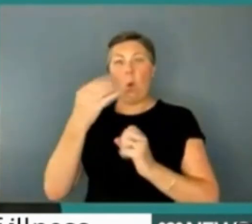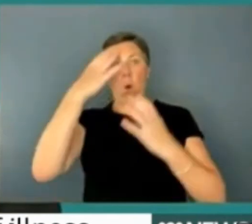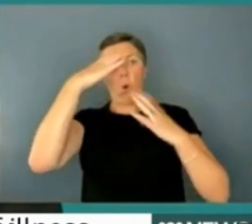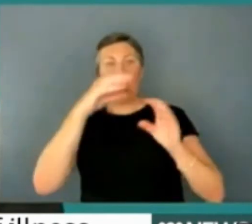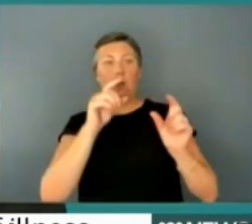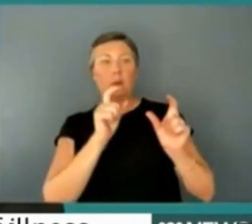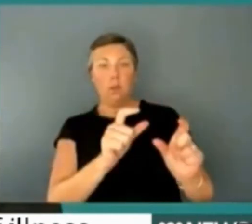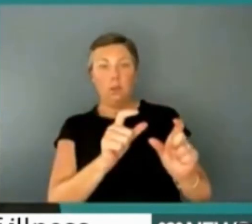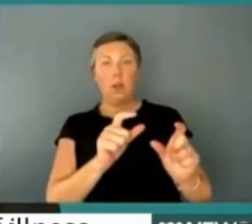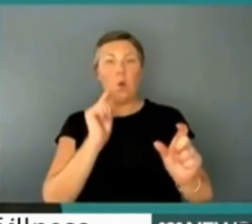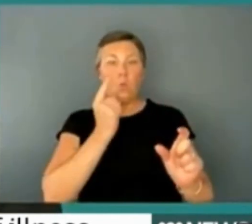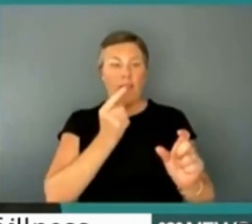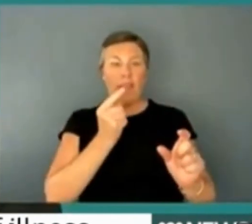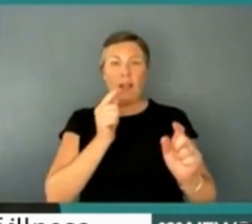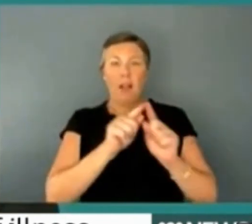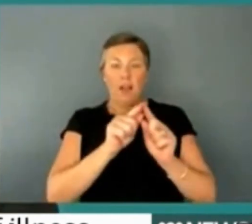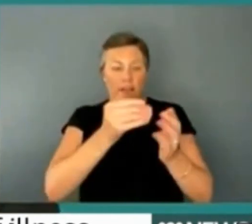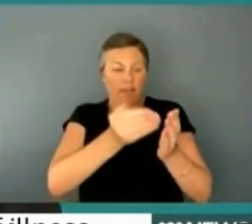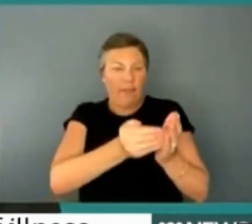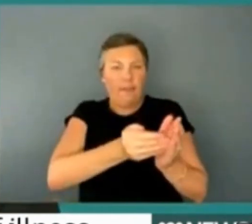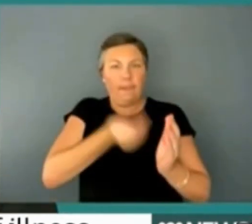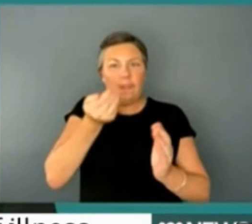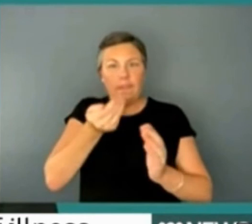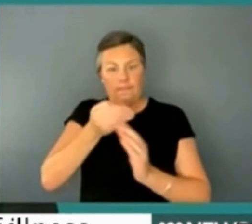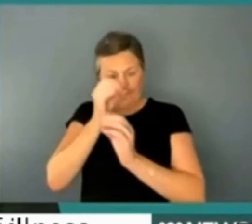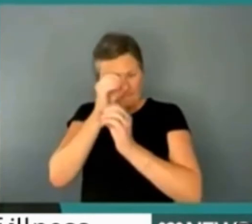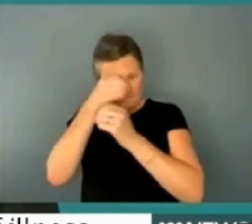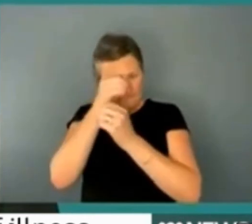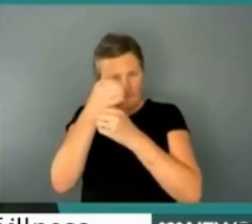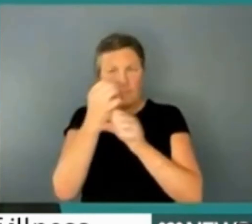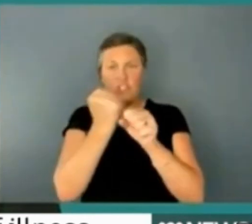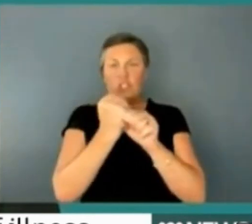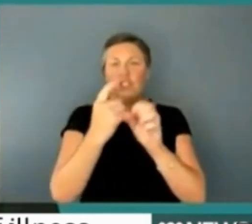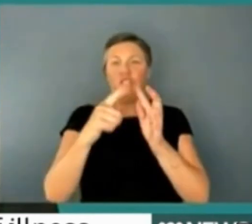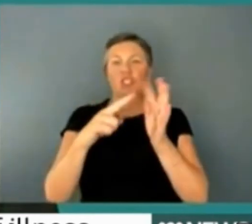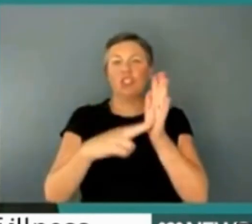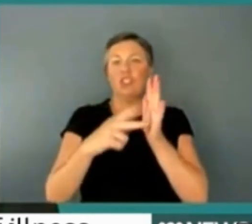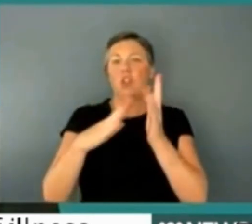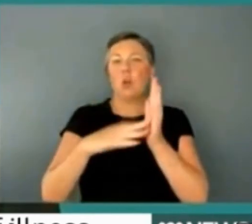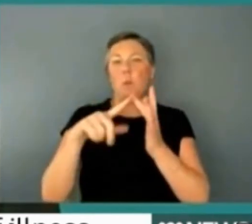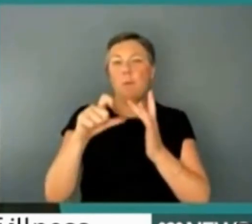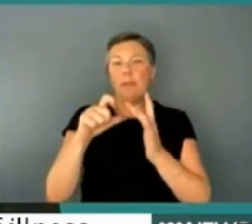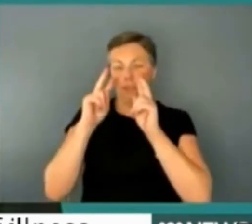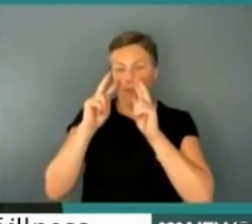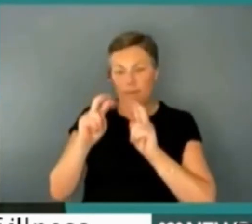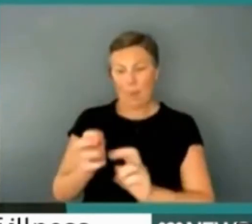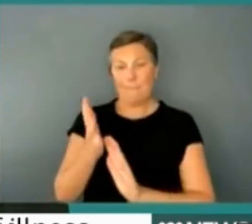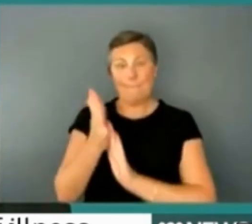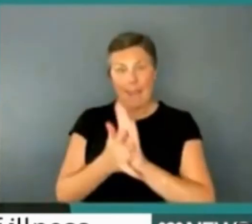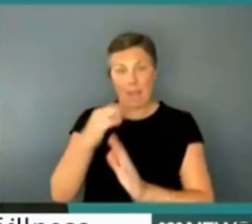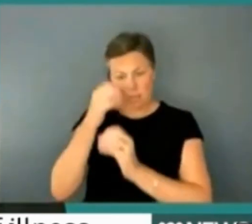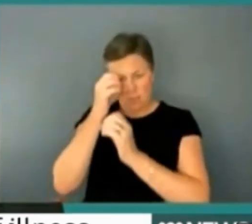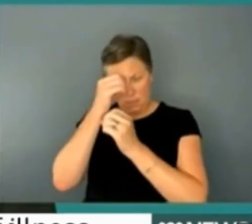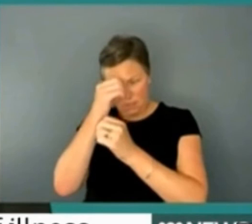genomic analysis, and that's how we've got getting on top of where that Avalon outbreak